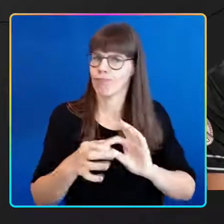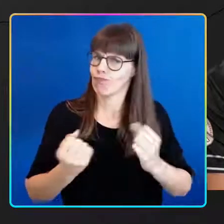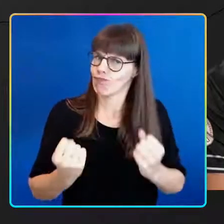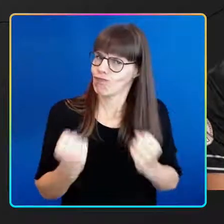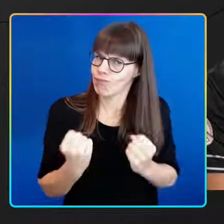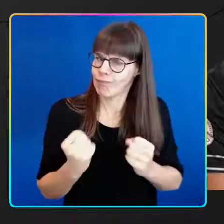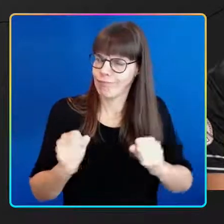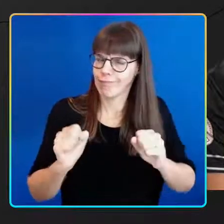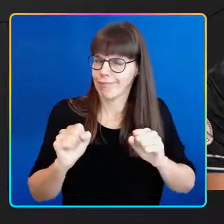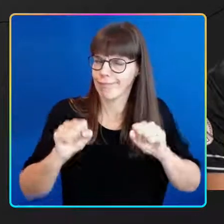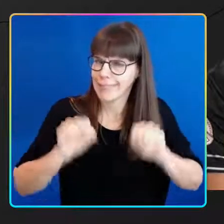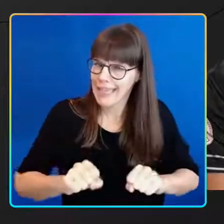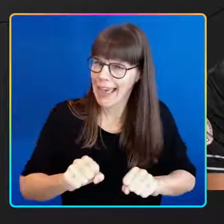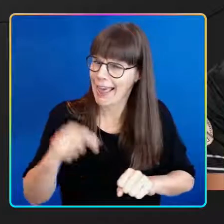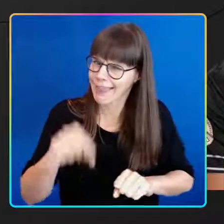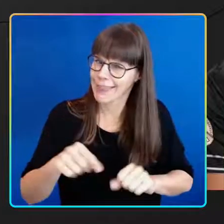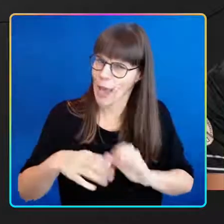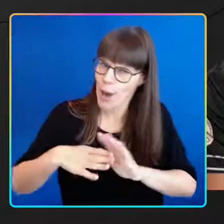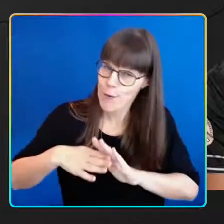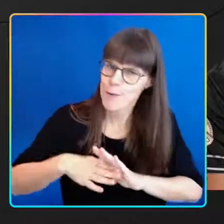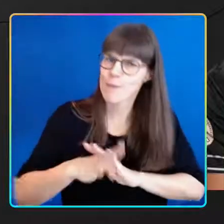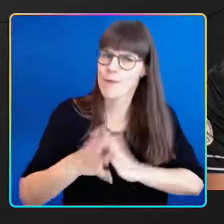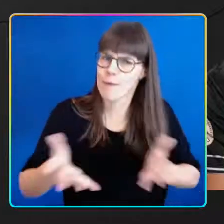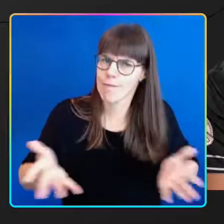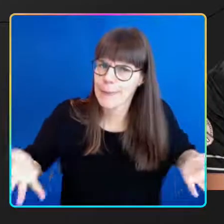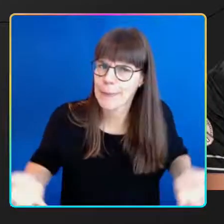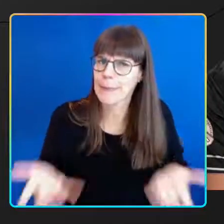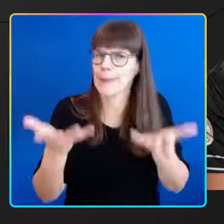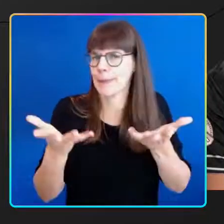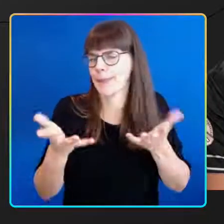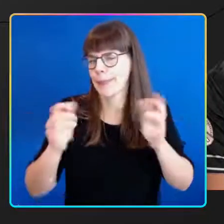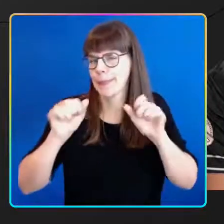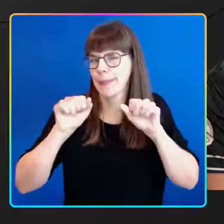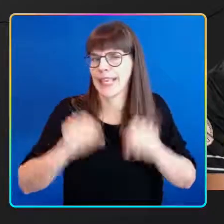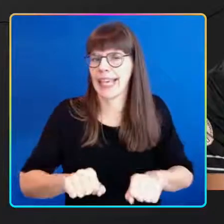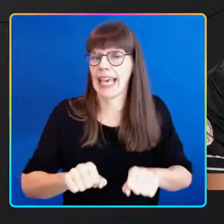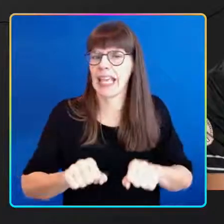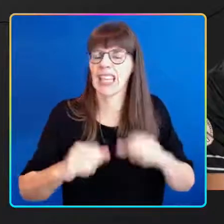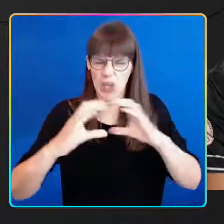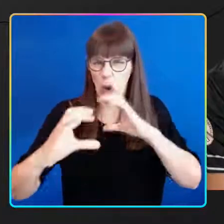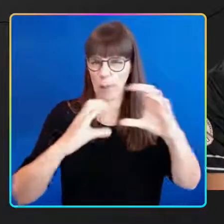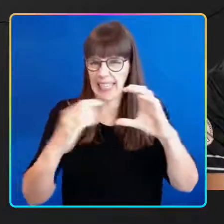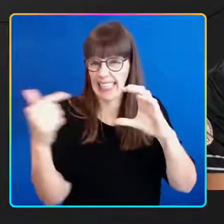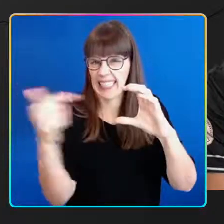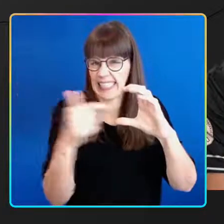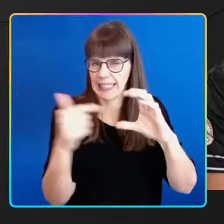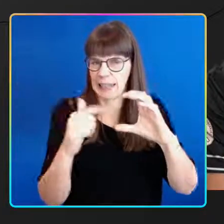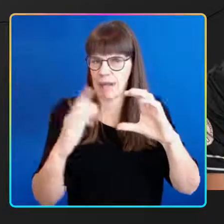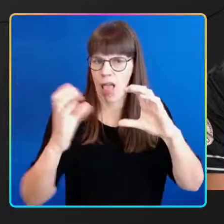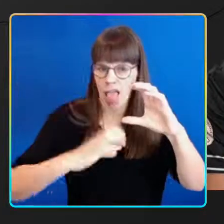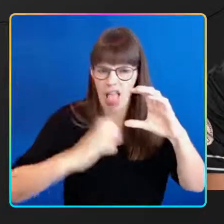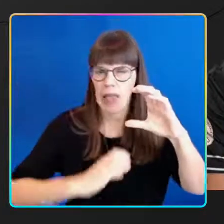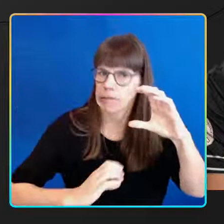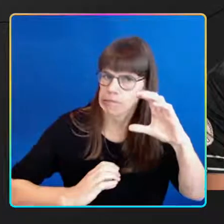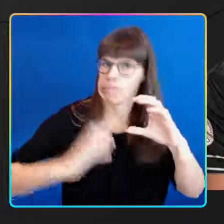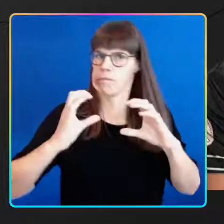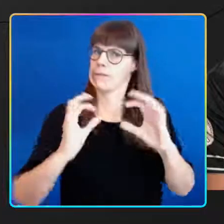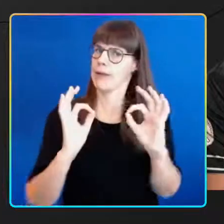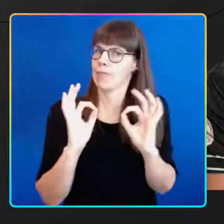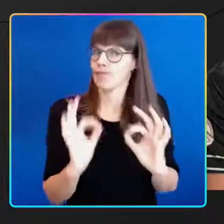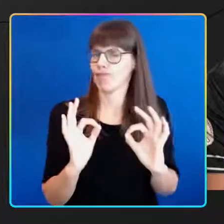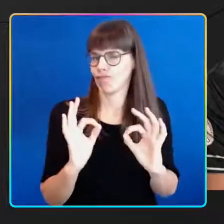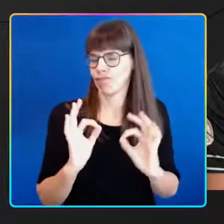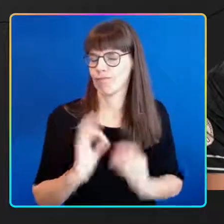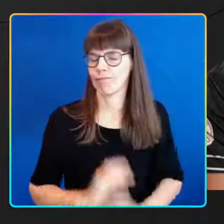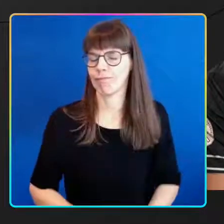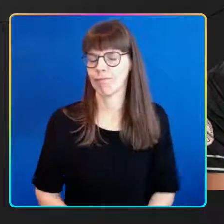for our clients. We are helping this to smooth this communication, and also to solve this problem that they are